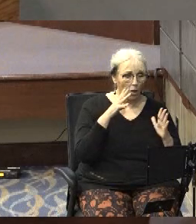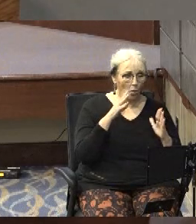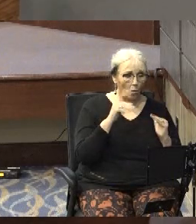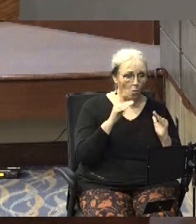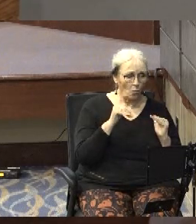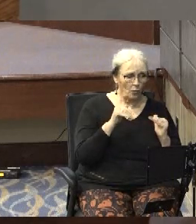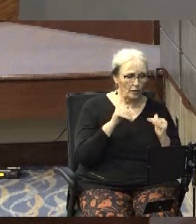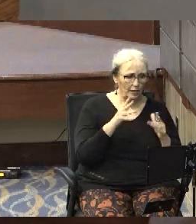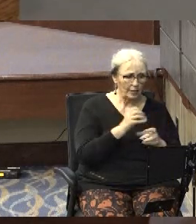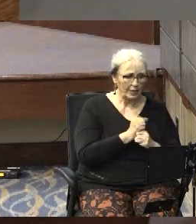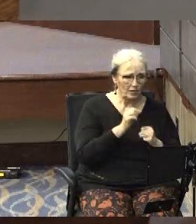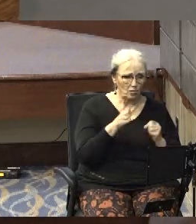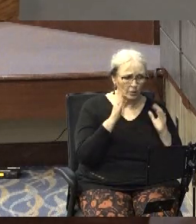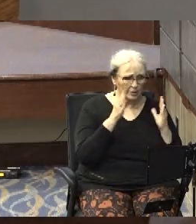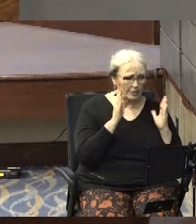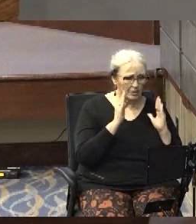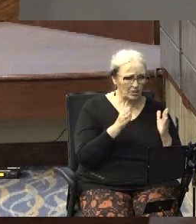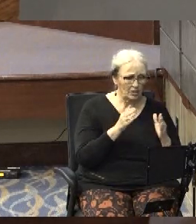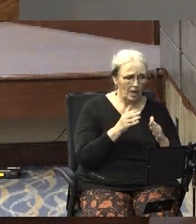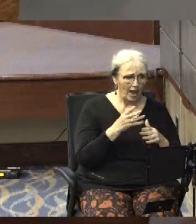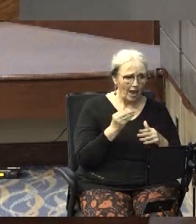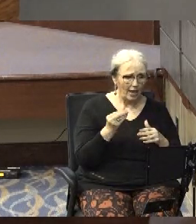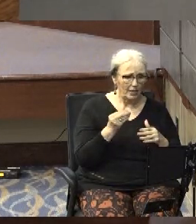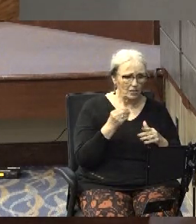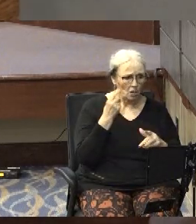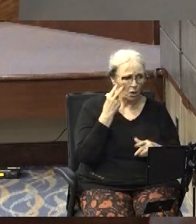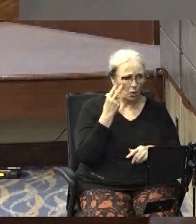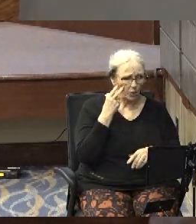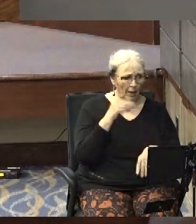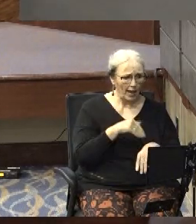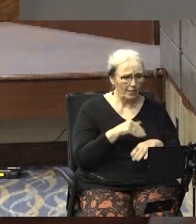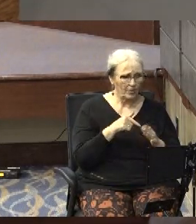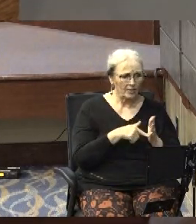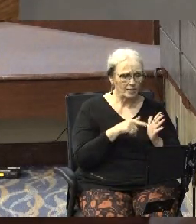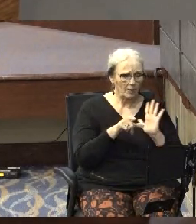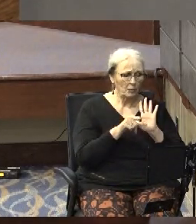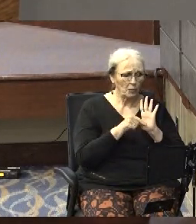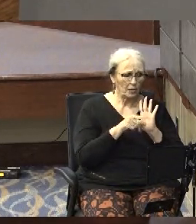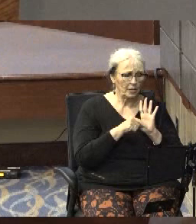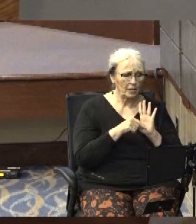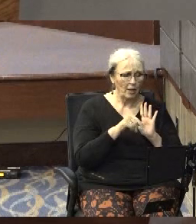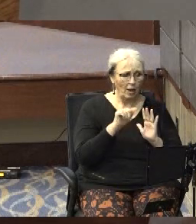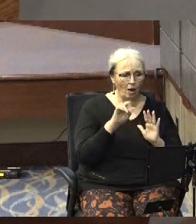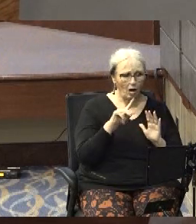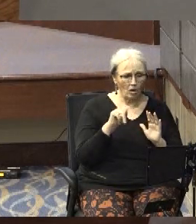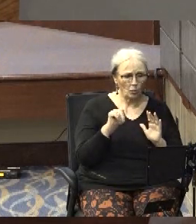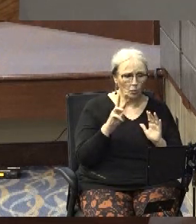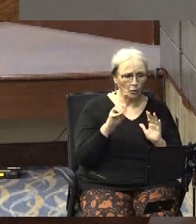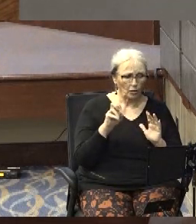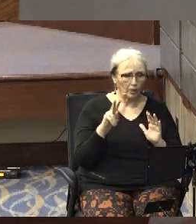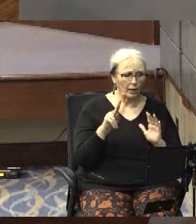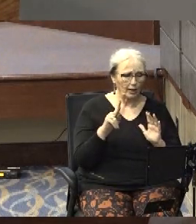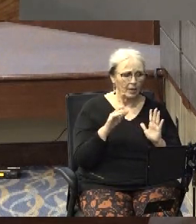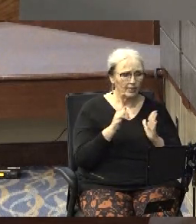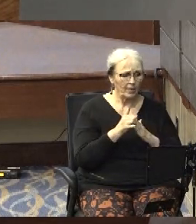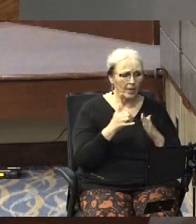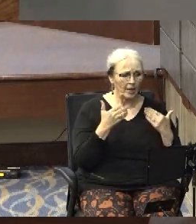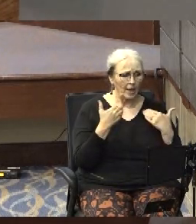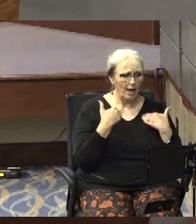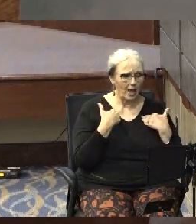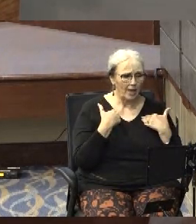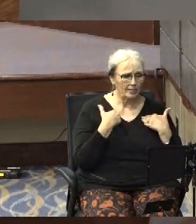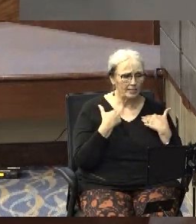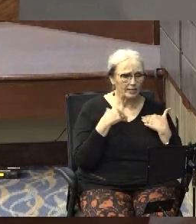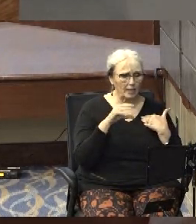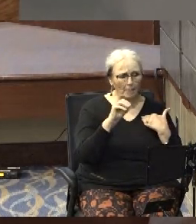what I did to maybe get your attention a little and start to take a look at this, I created an artwork. And this artwork has got an important